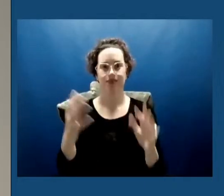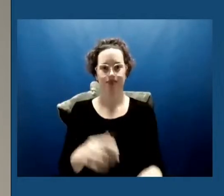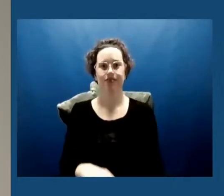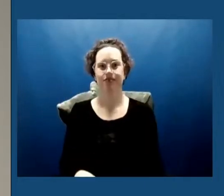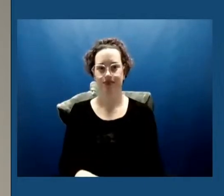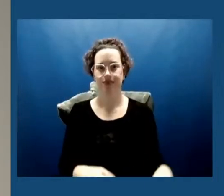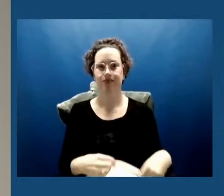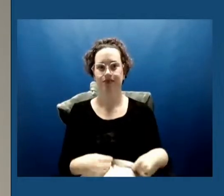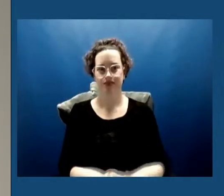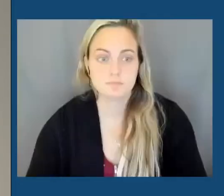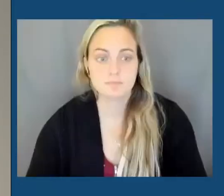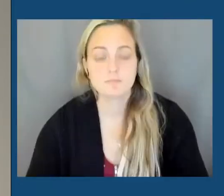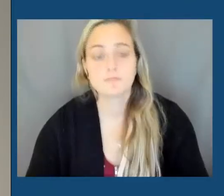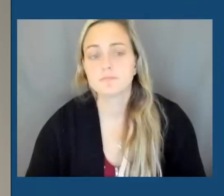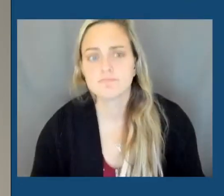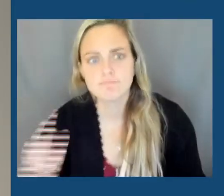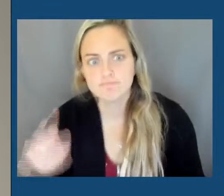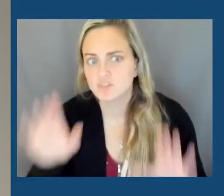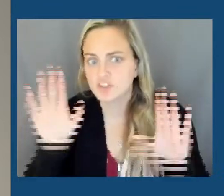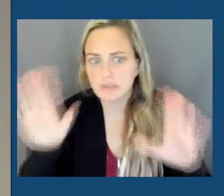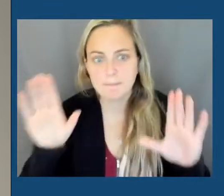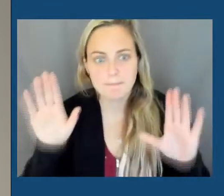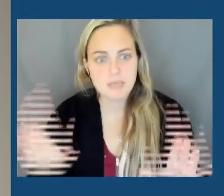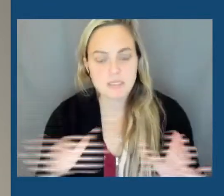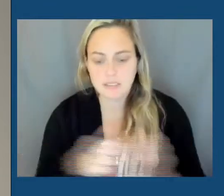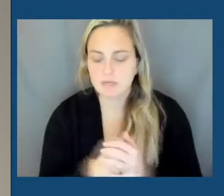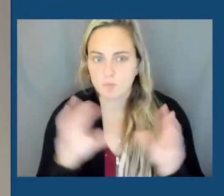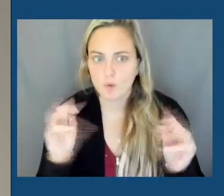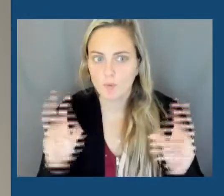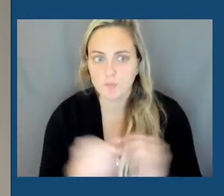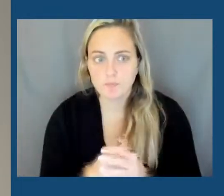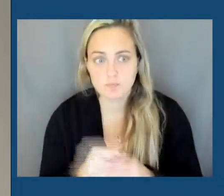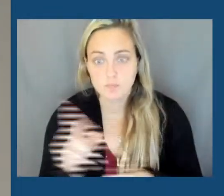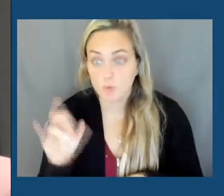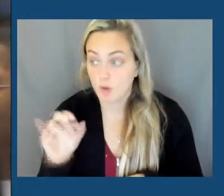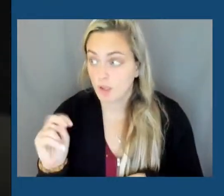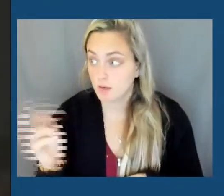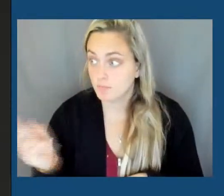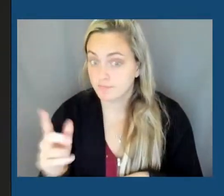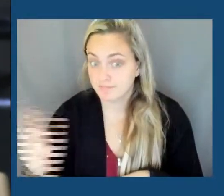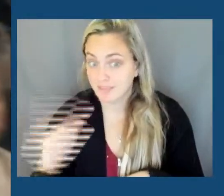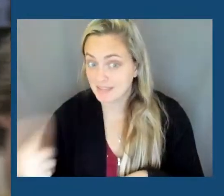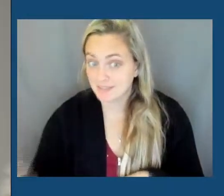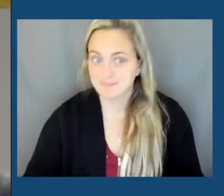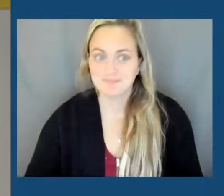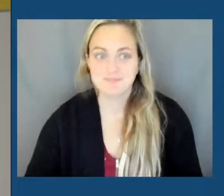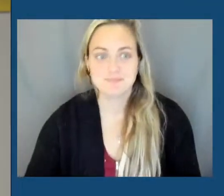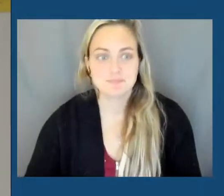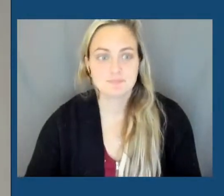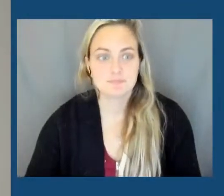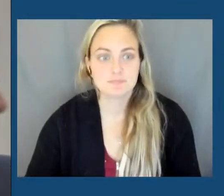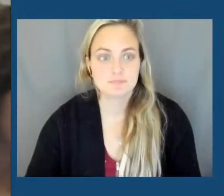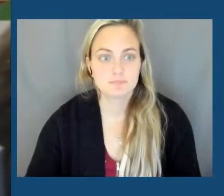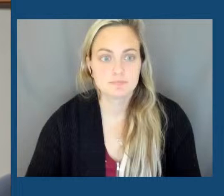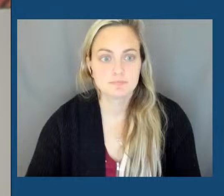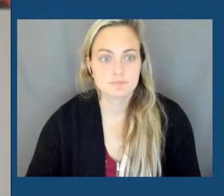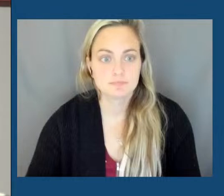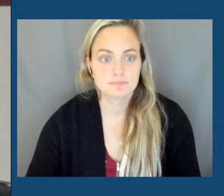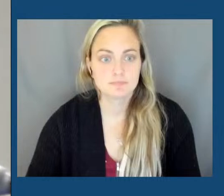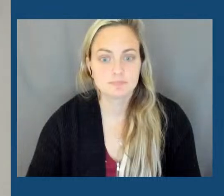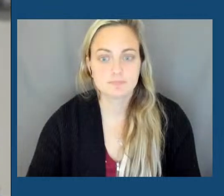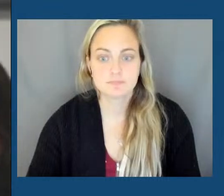she's unbelievable. You're unbelievable. Unbelievable. Brian, you're next. Thank you for taking the extra time, by